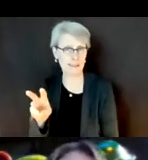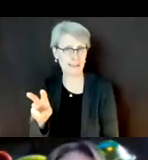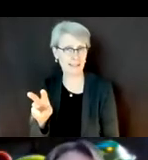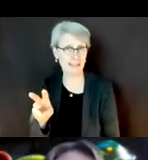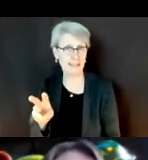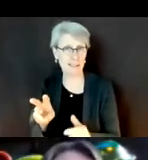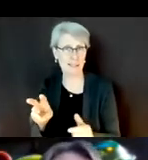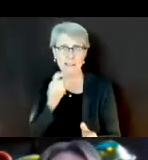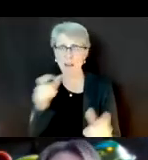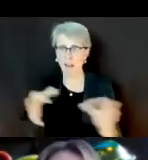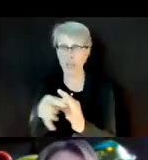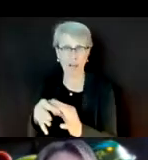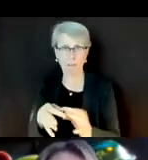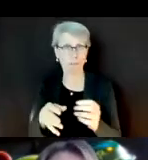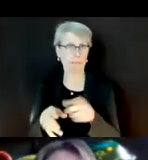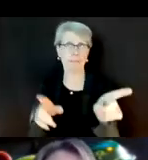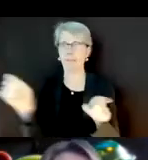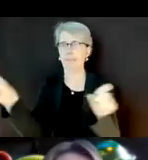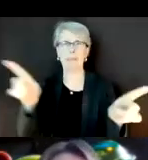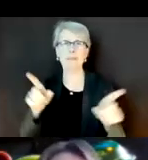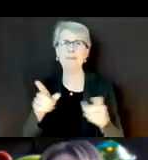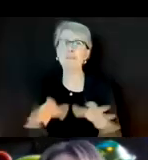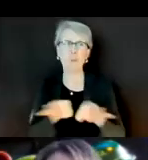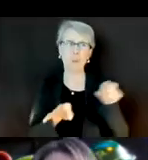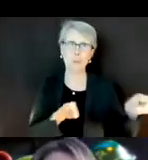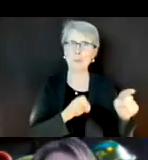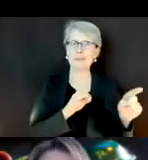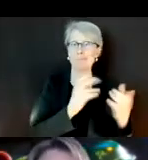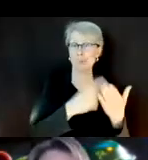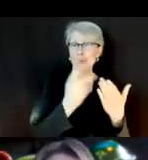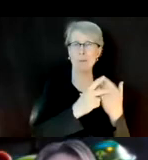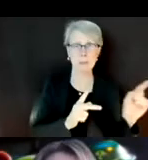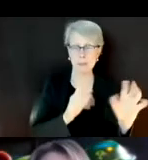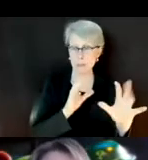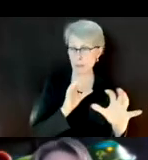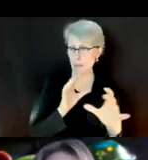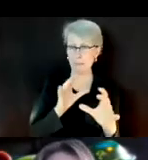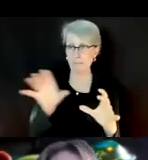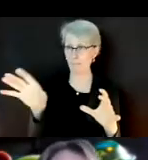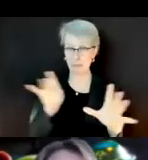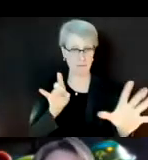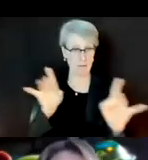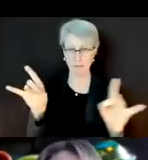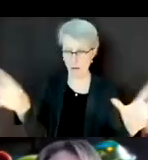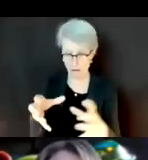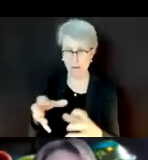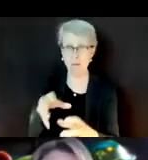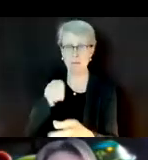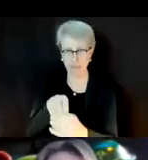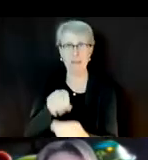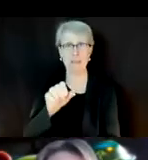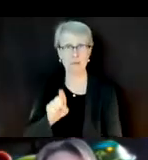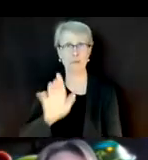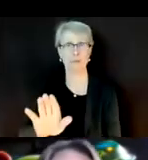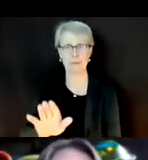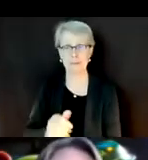that it's very easy for these little programs to find all the things that you're doing online, so that it understands that this is all part of who you